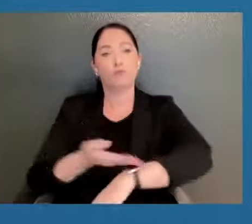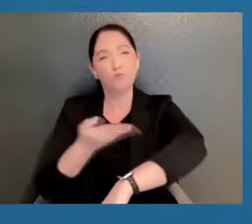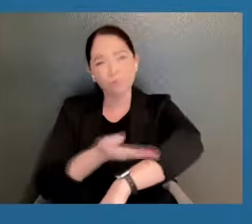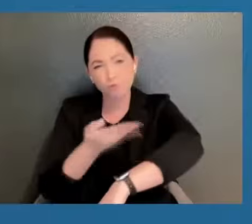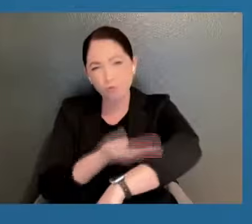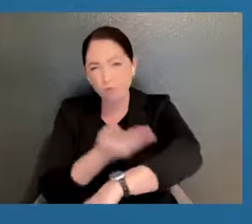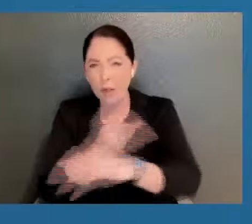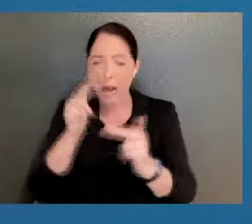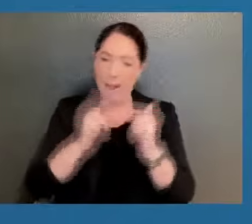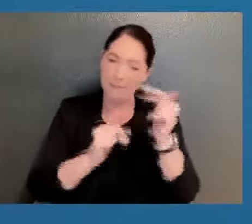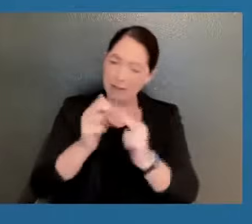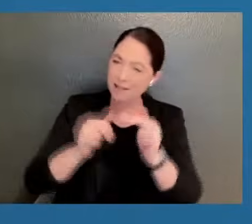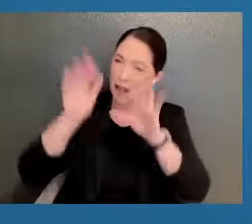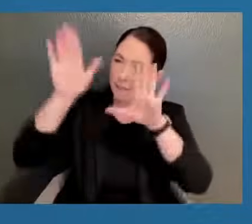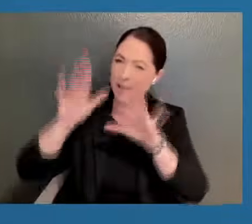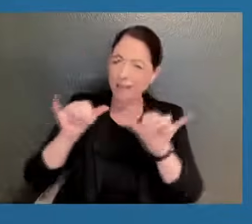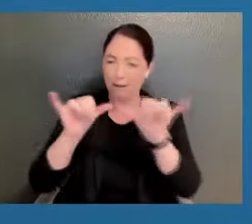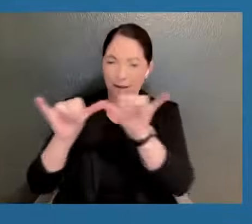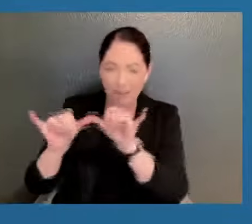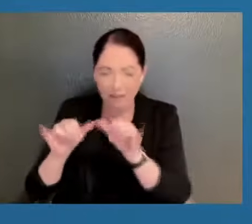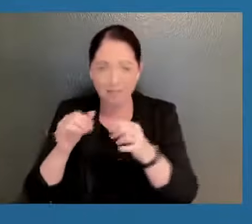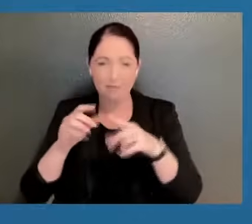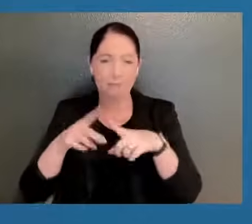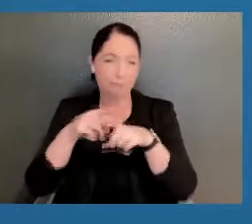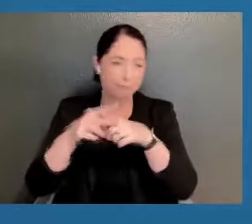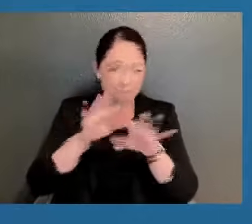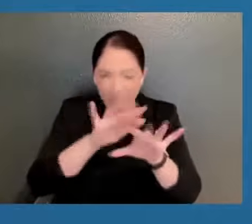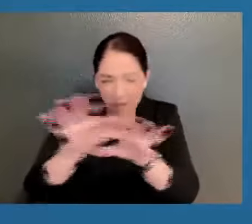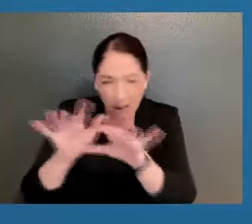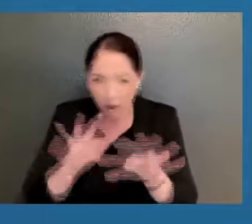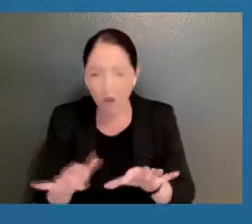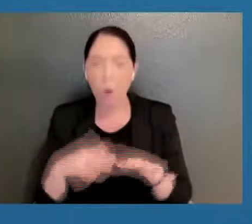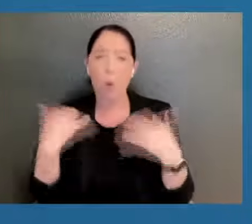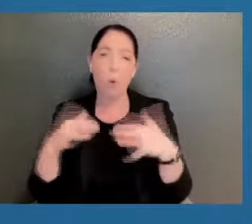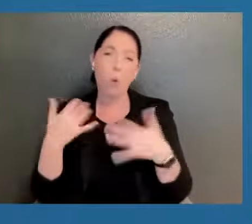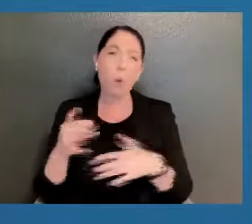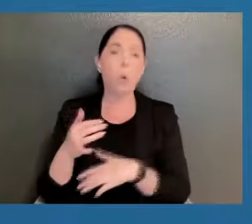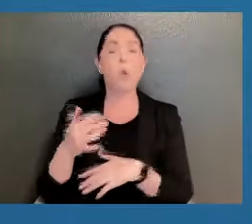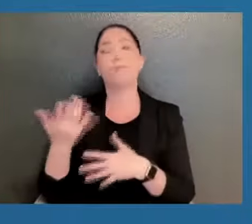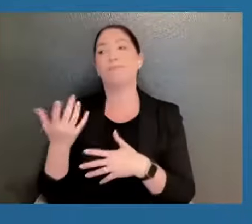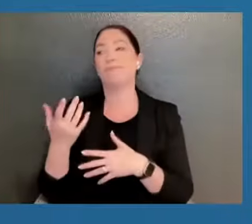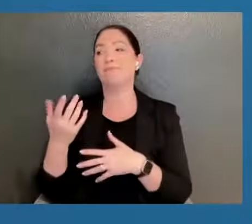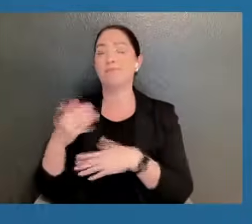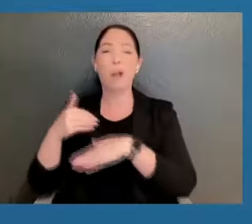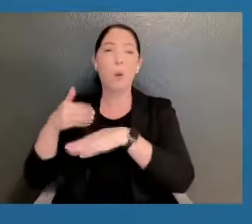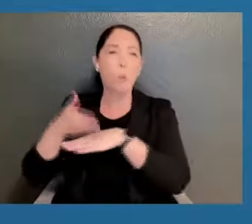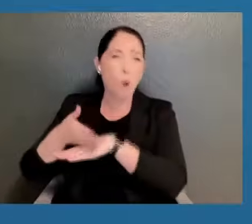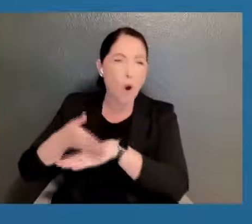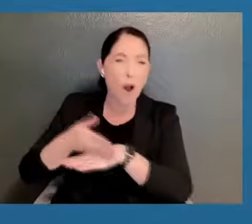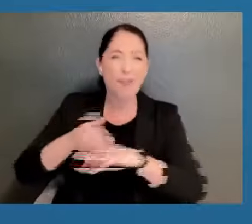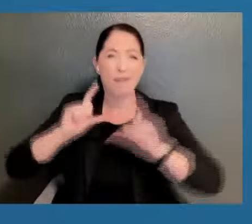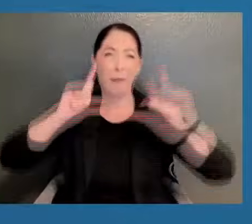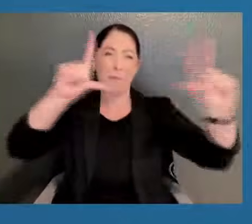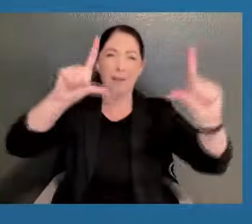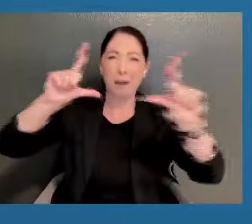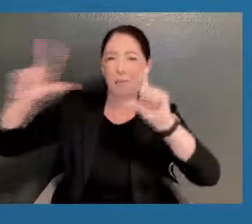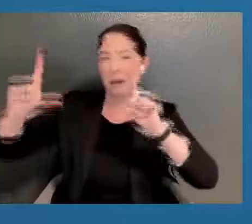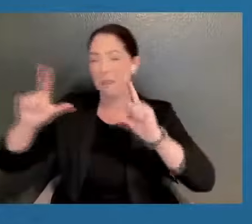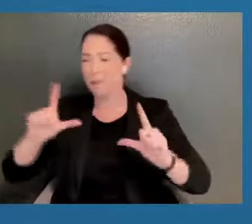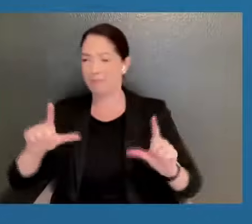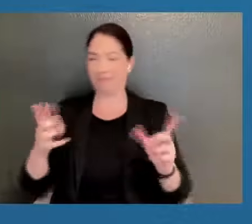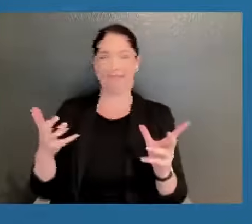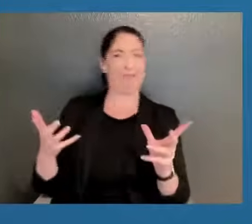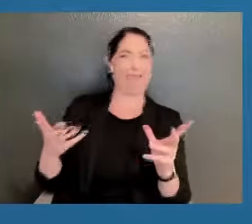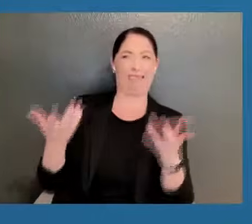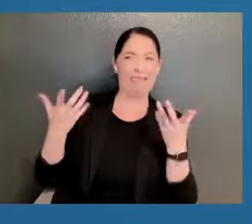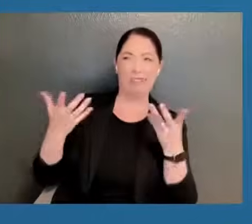that sometimes gets covered over with the out-of-business signs or the plywood, and that's not a welcoming experience for the community who lives there or people want to